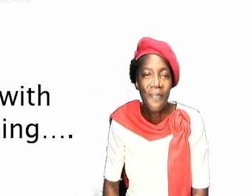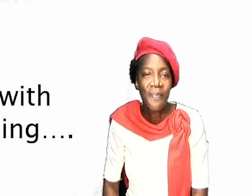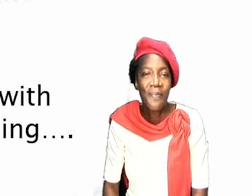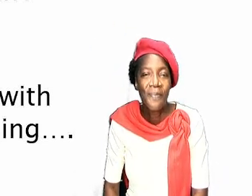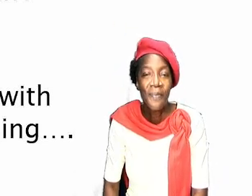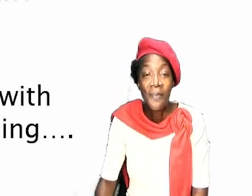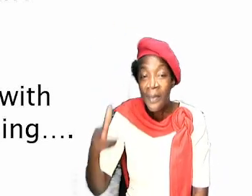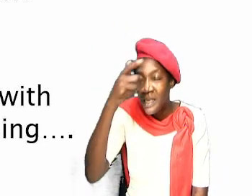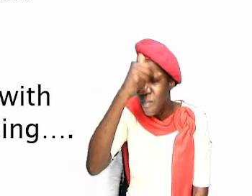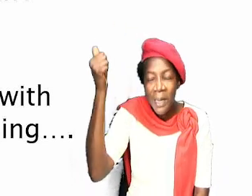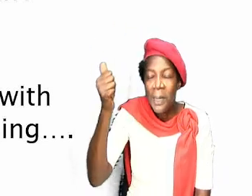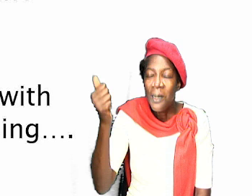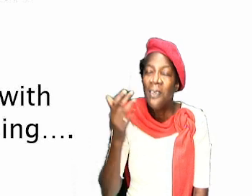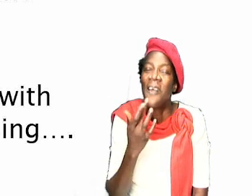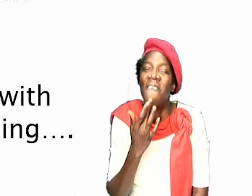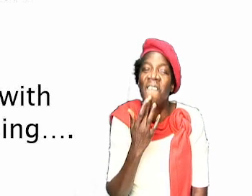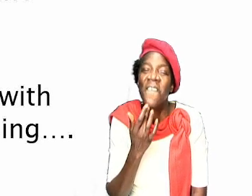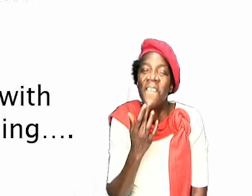because of favor.